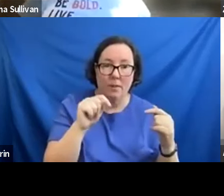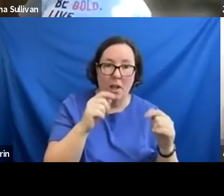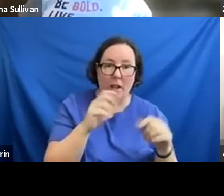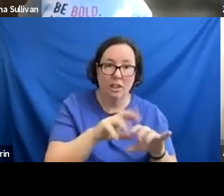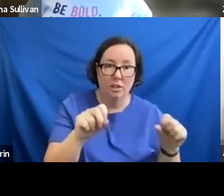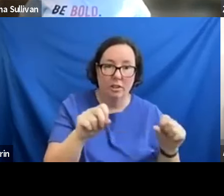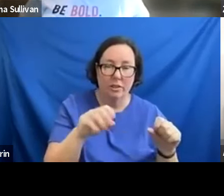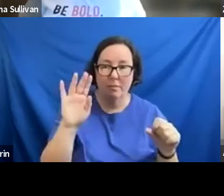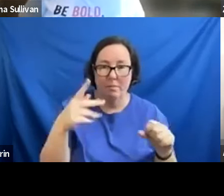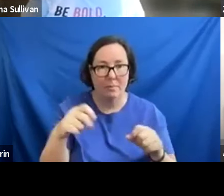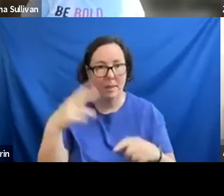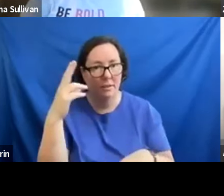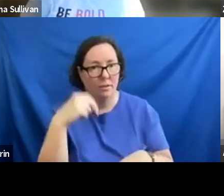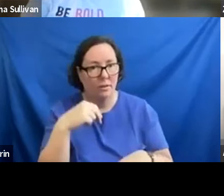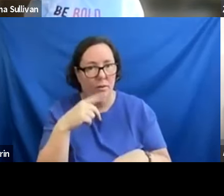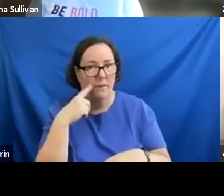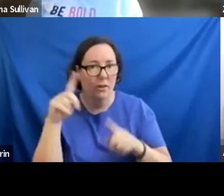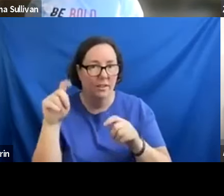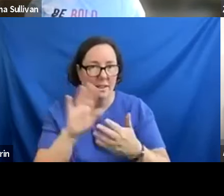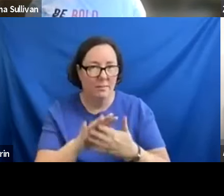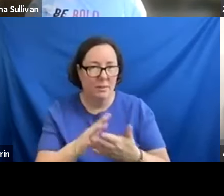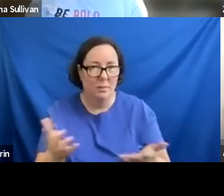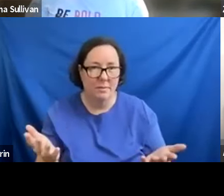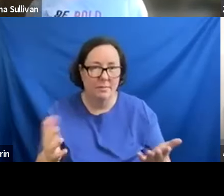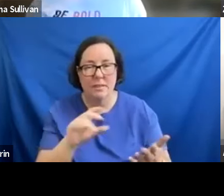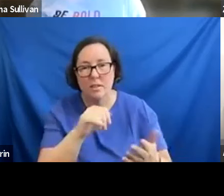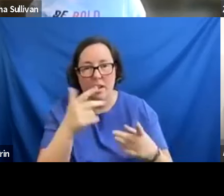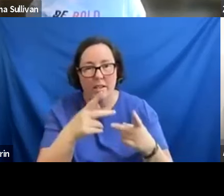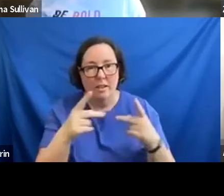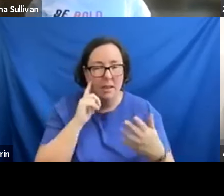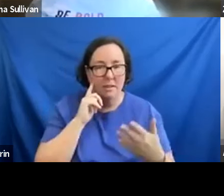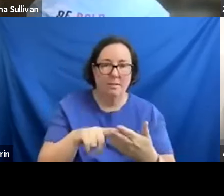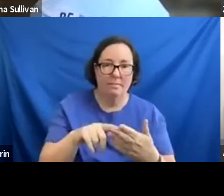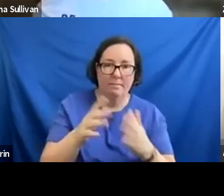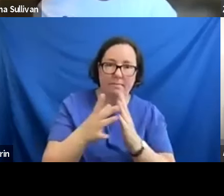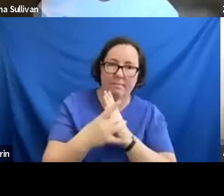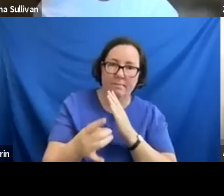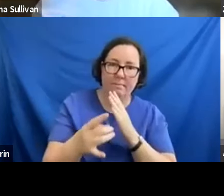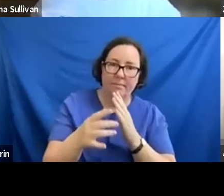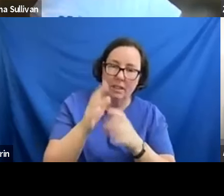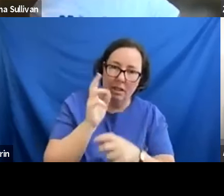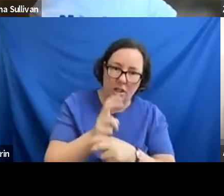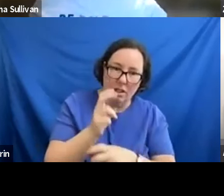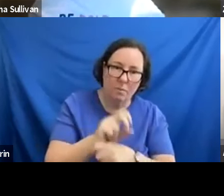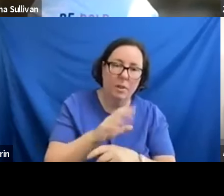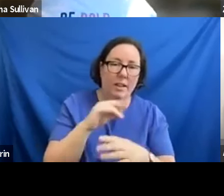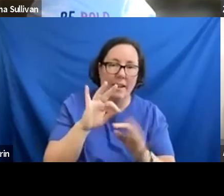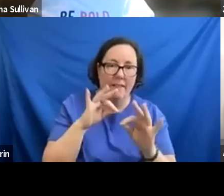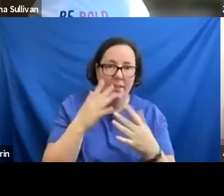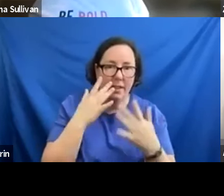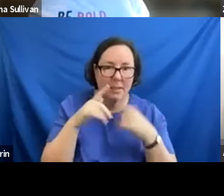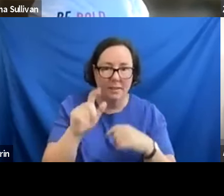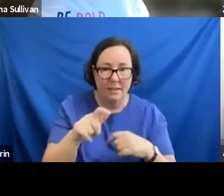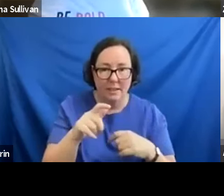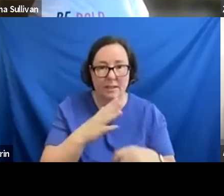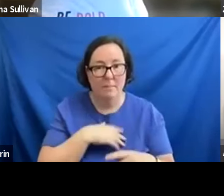where BPS denied her an exam school seat. Another place accepted her, recognizing her talent, hard work, and her family's financial needs.